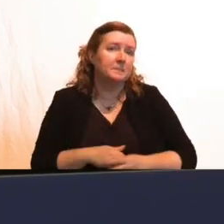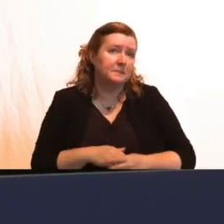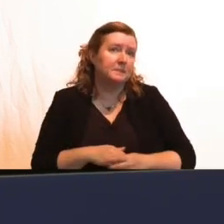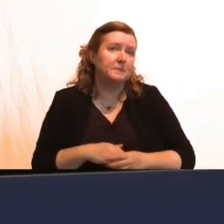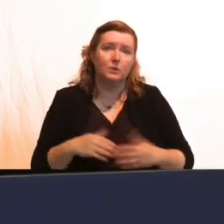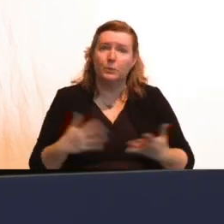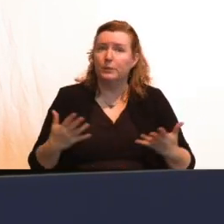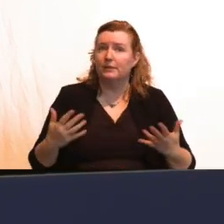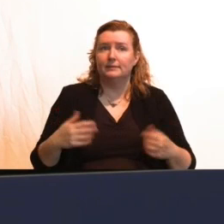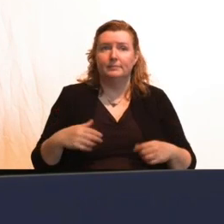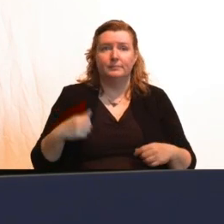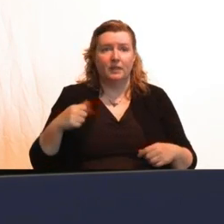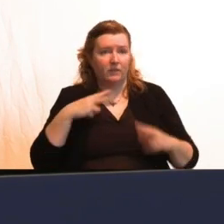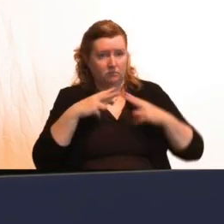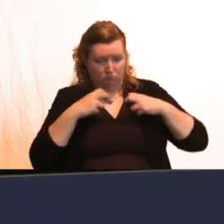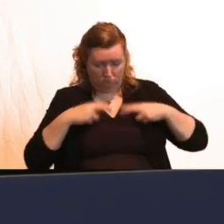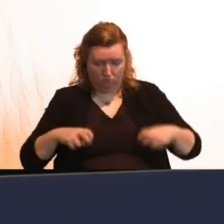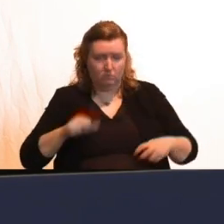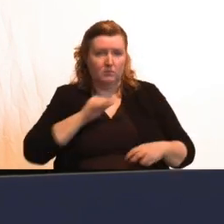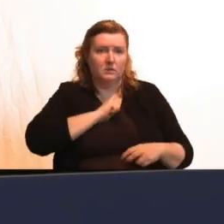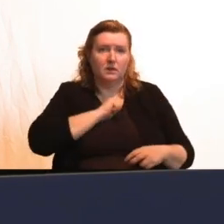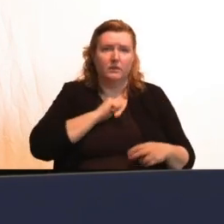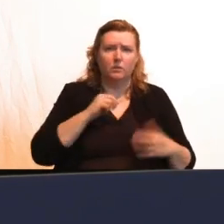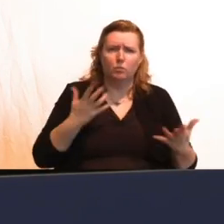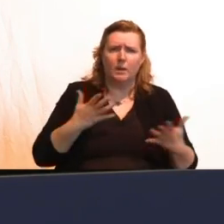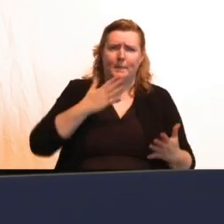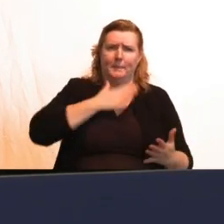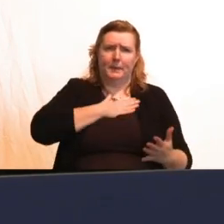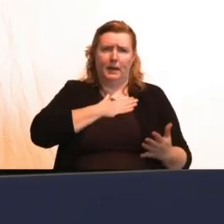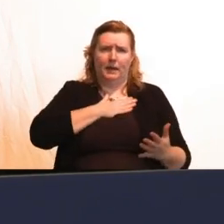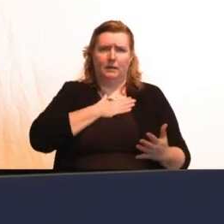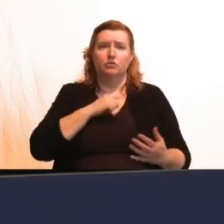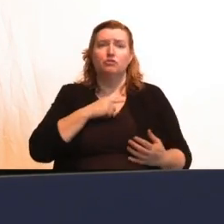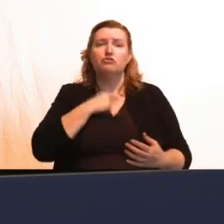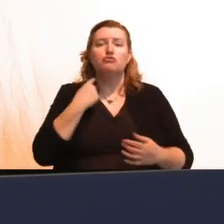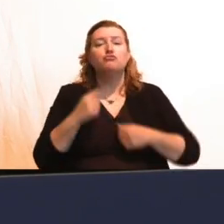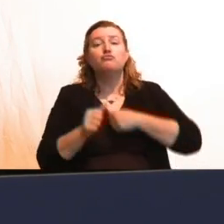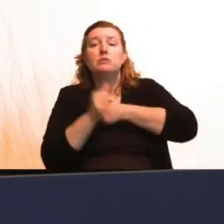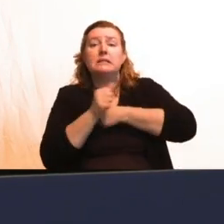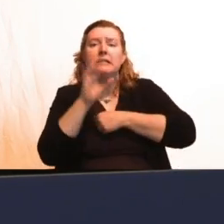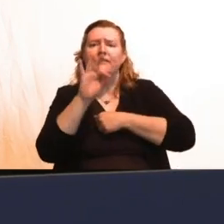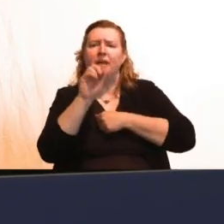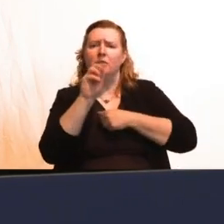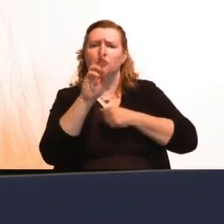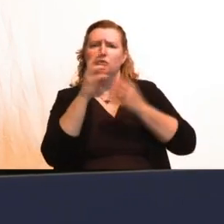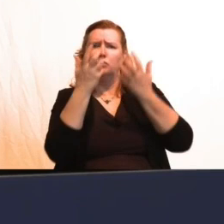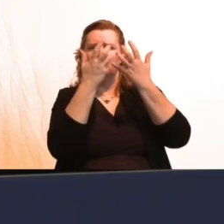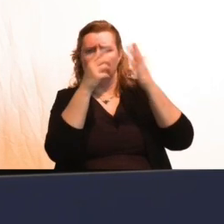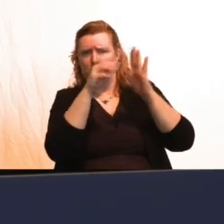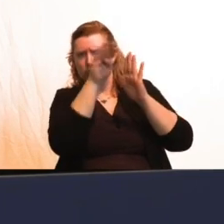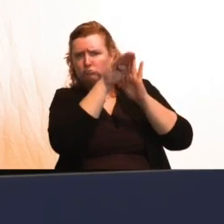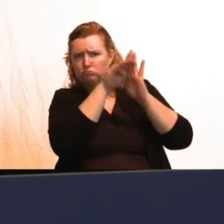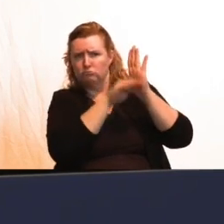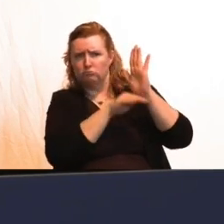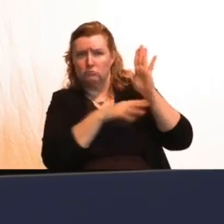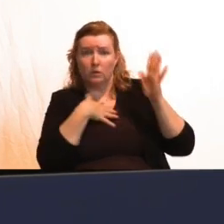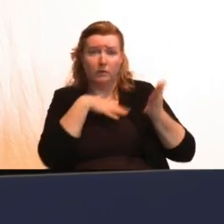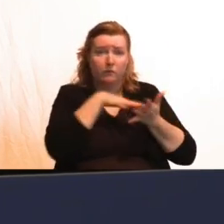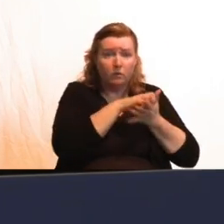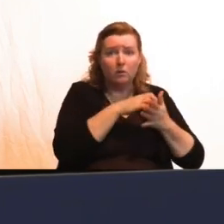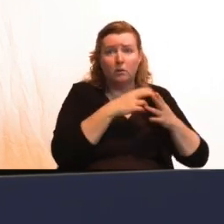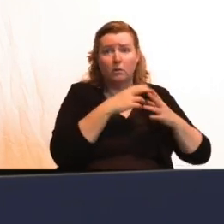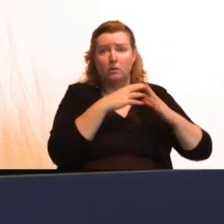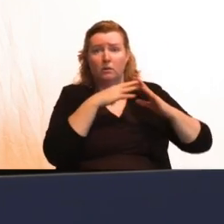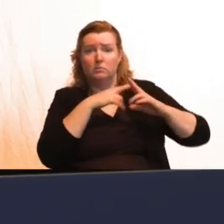is the nature of living with the virus, you know, being willing to be flexible, to adapt to, you know, all the changes and the